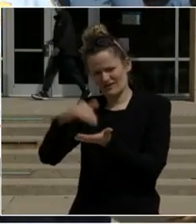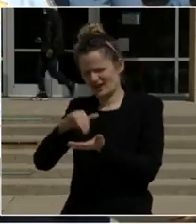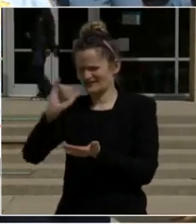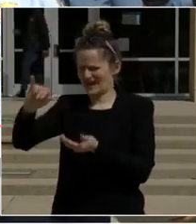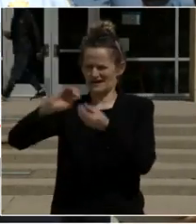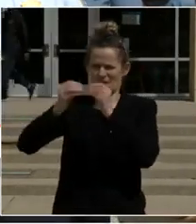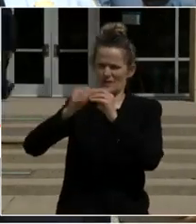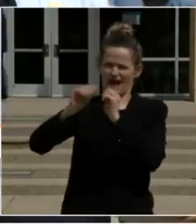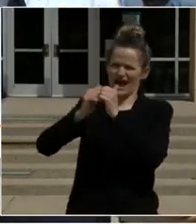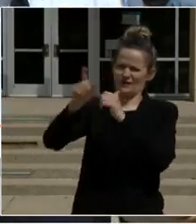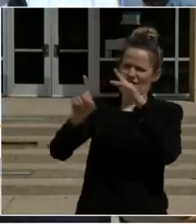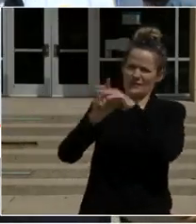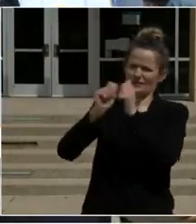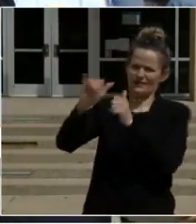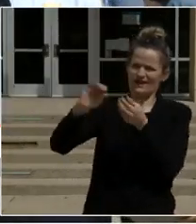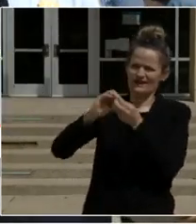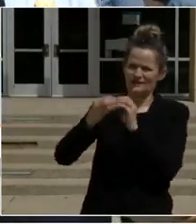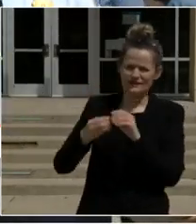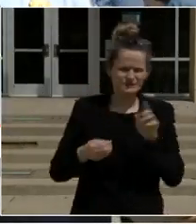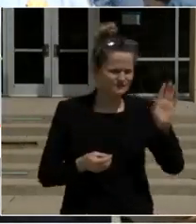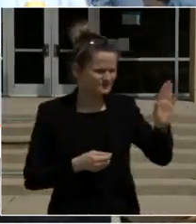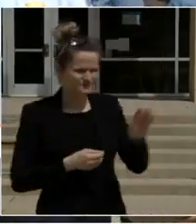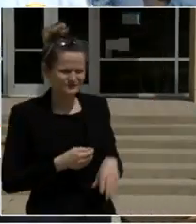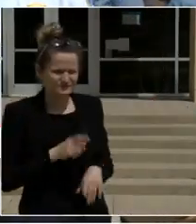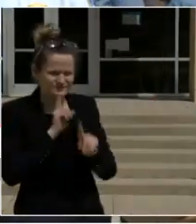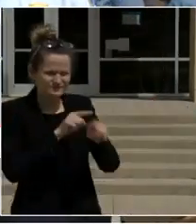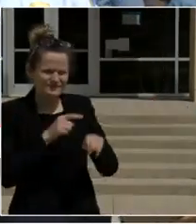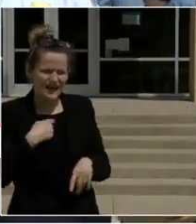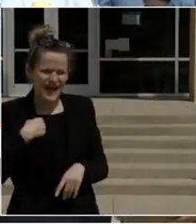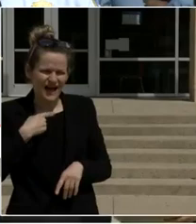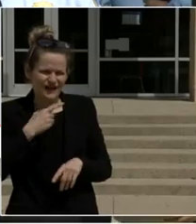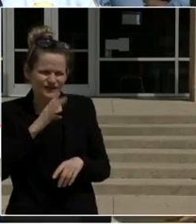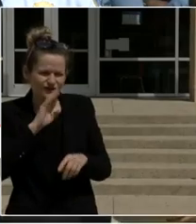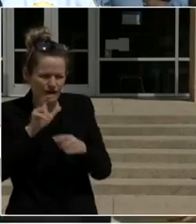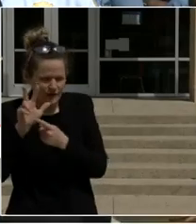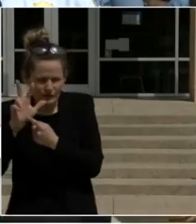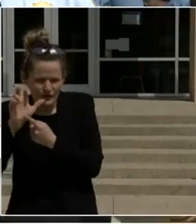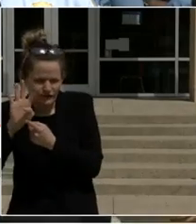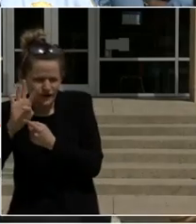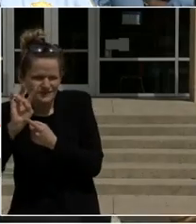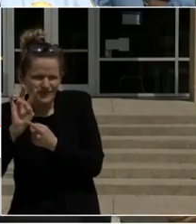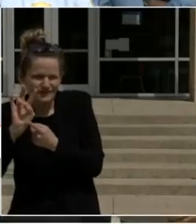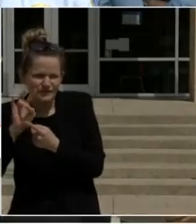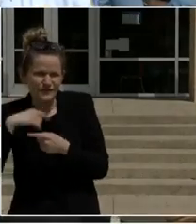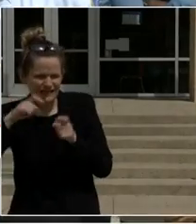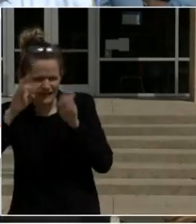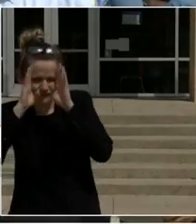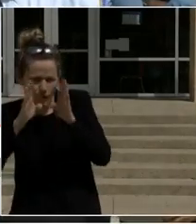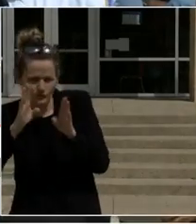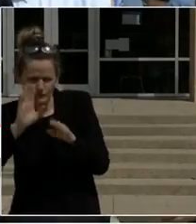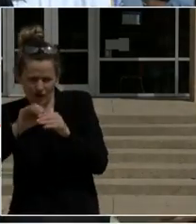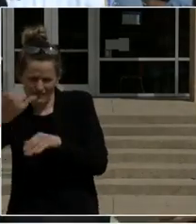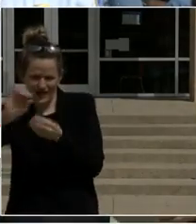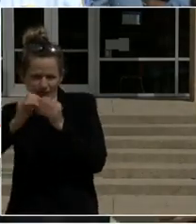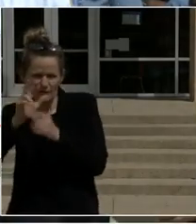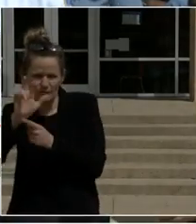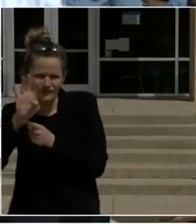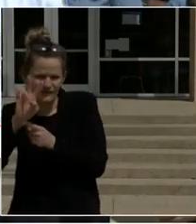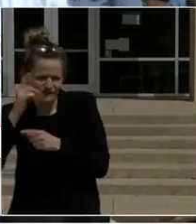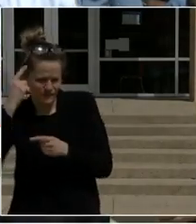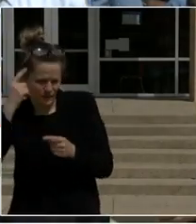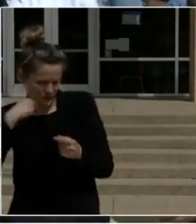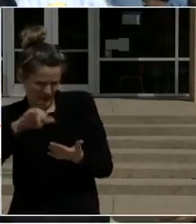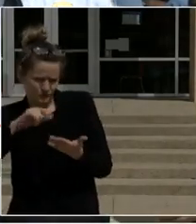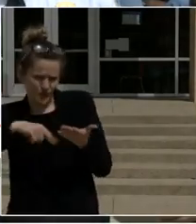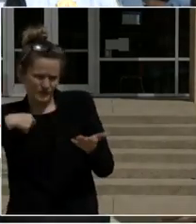focus on this number, 347. That's what we need this year. You want to argue about next year? Have